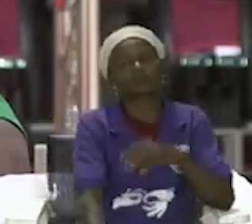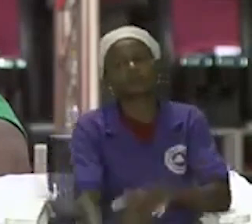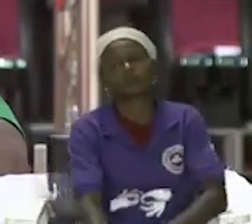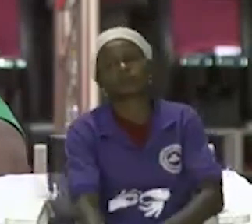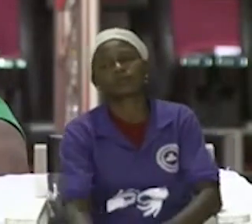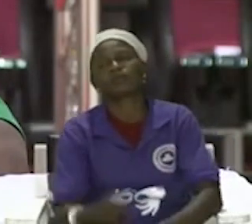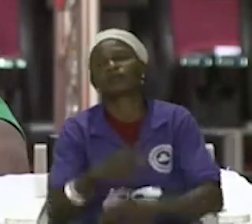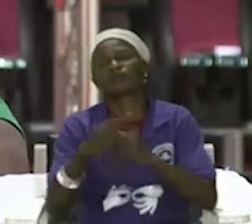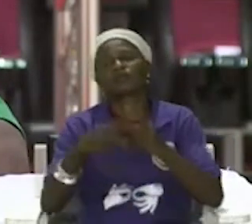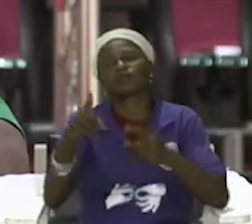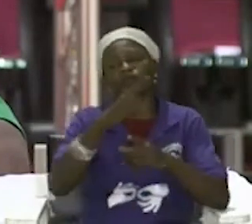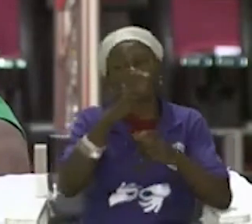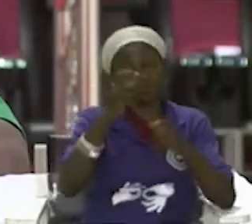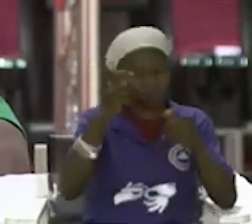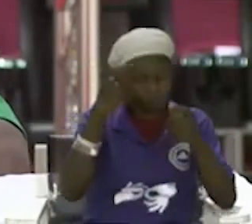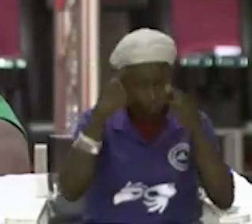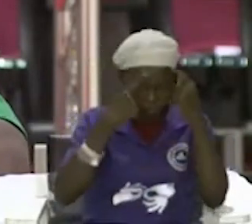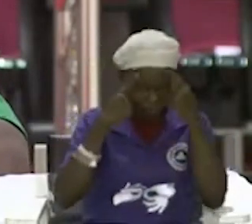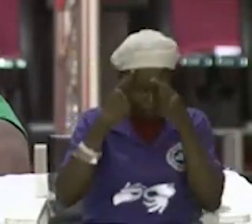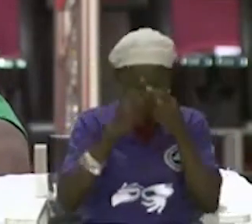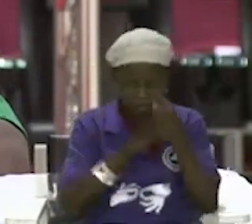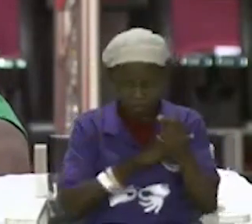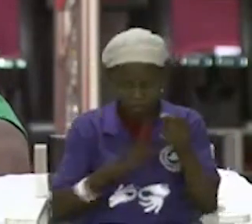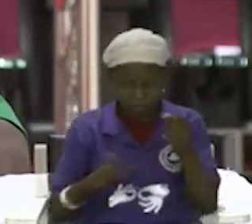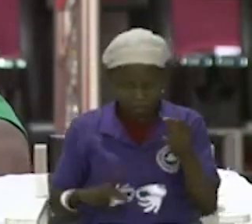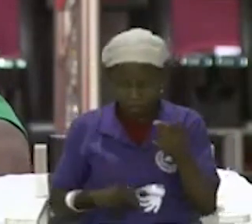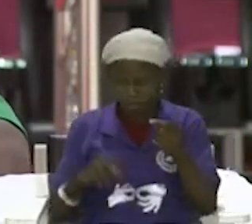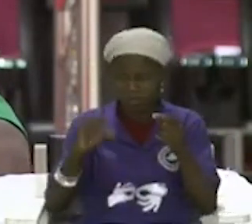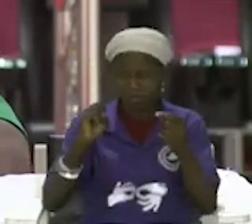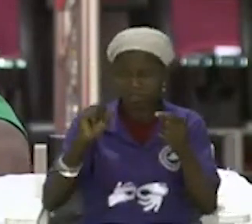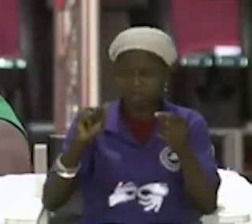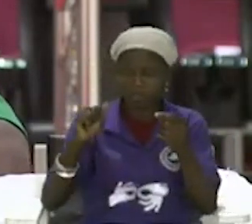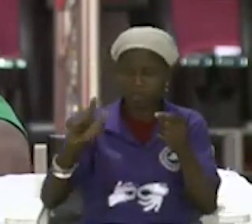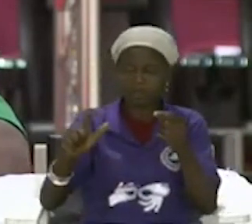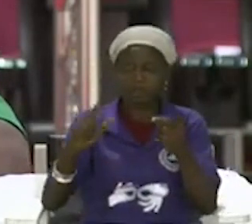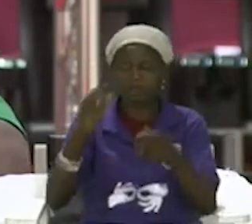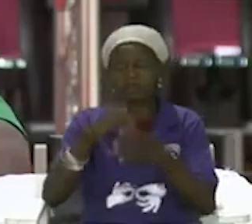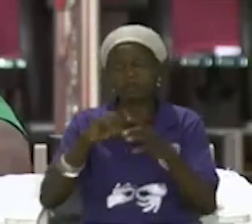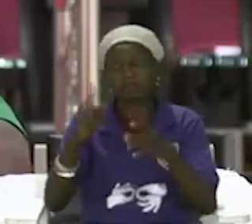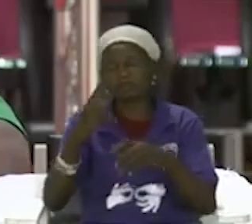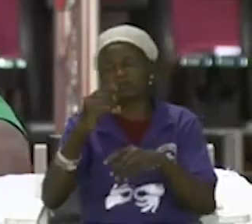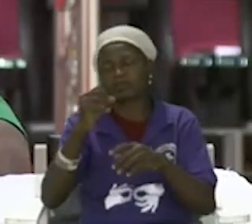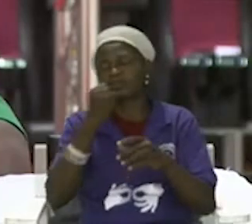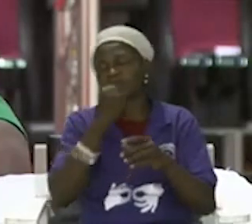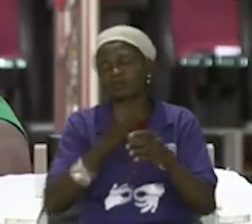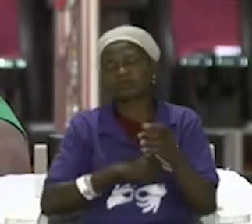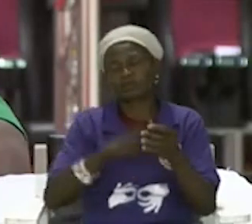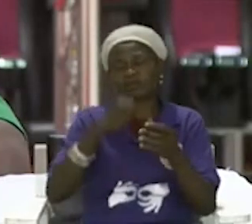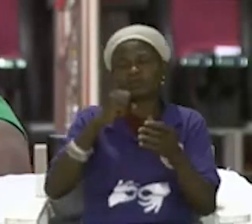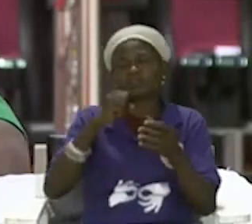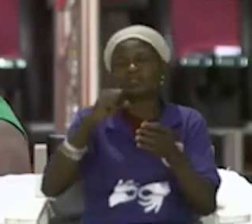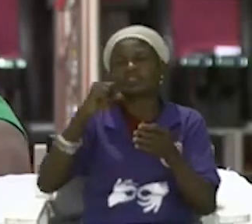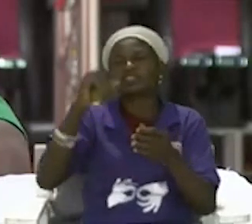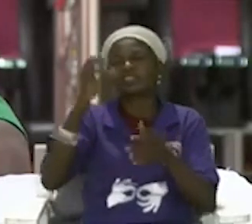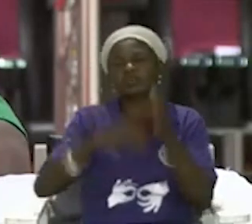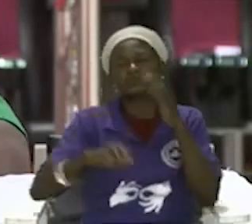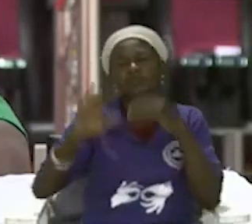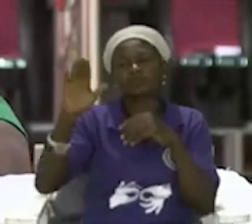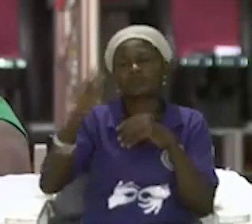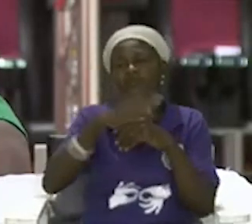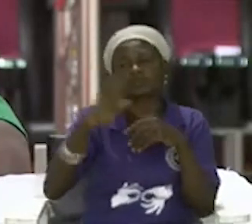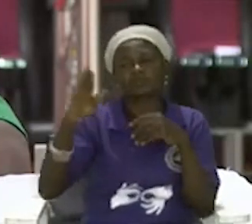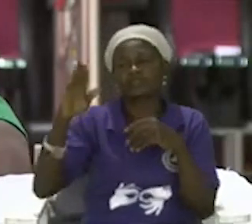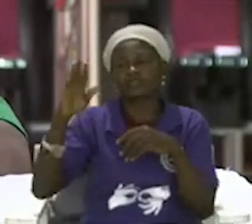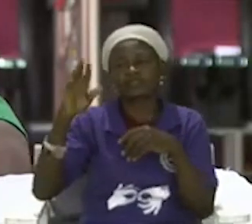When you consider King Saul, in 1 Samuel chapter 15, from verse 1 to 31,